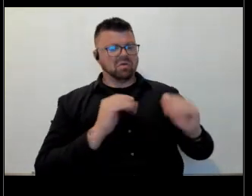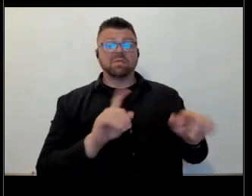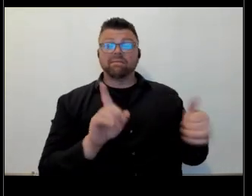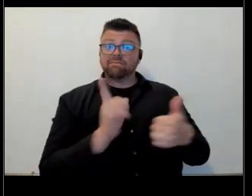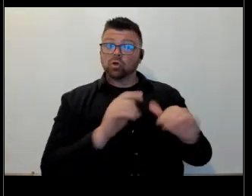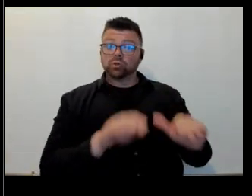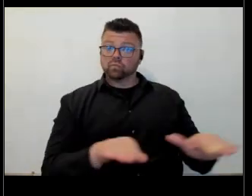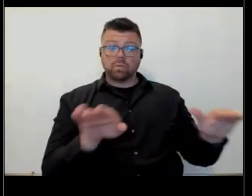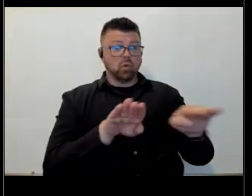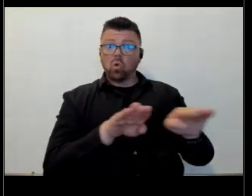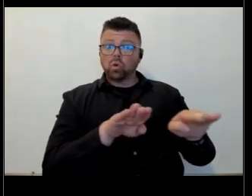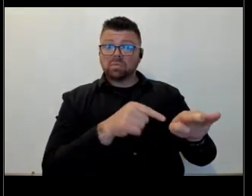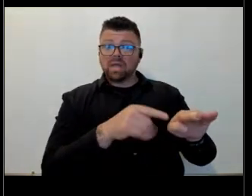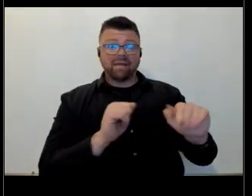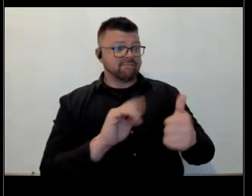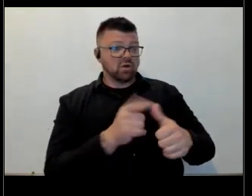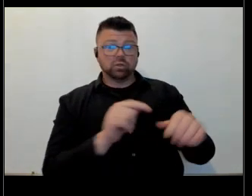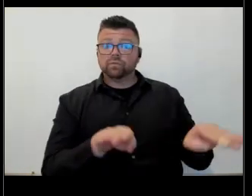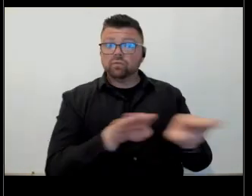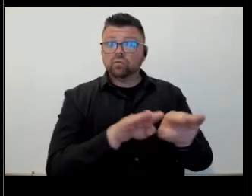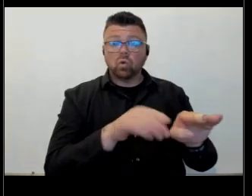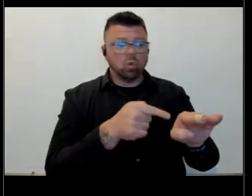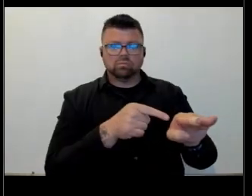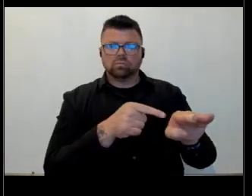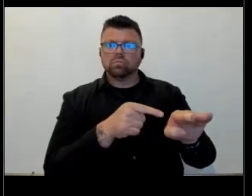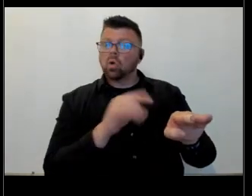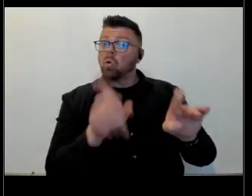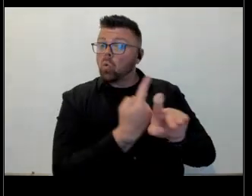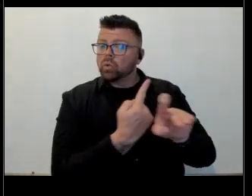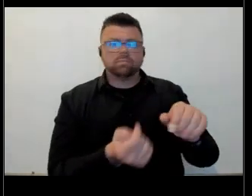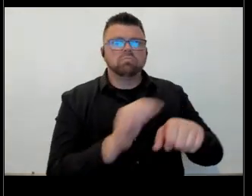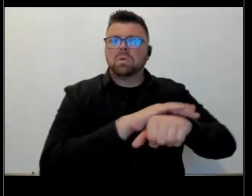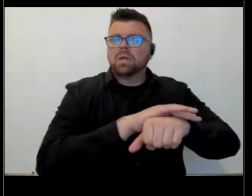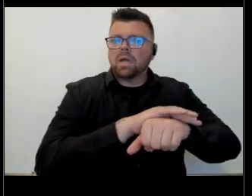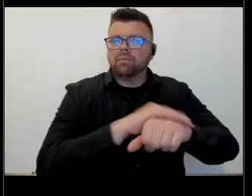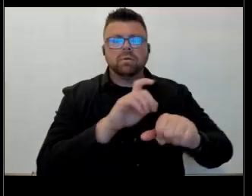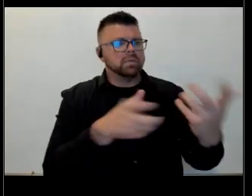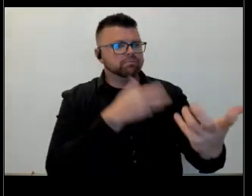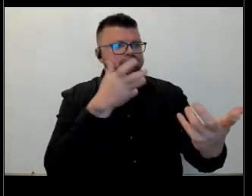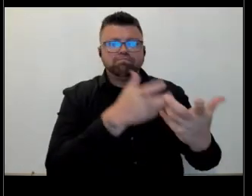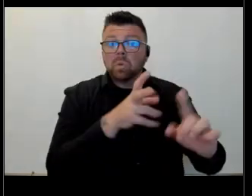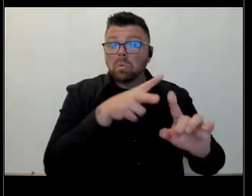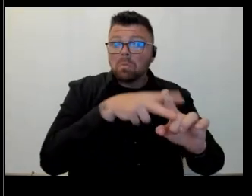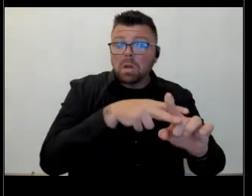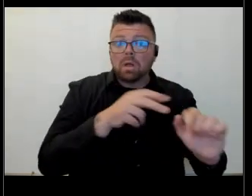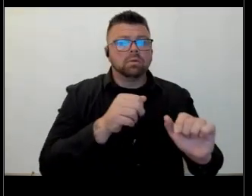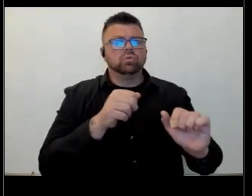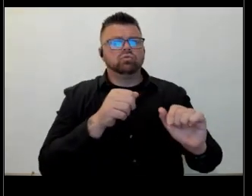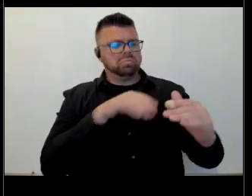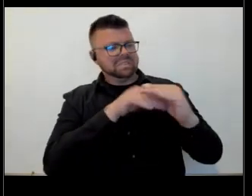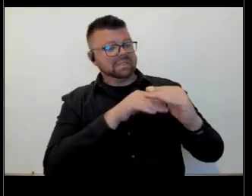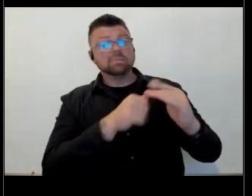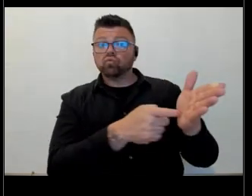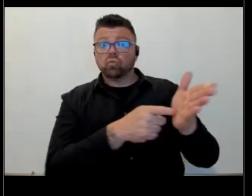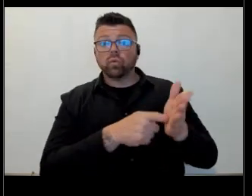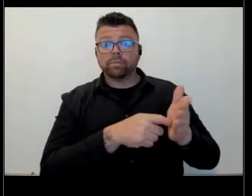only the ground floor dwellings are covered and must comply with the accessibility requirements.